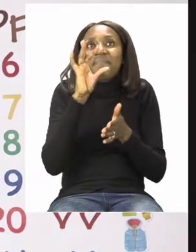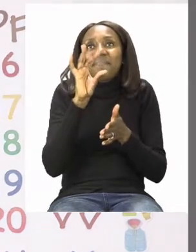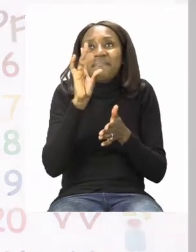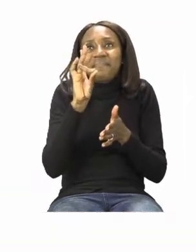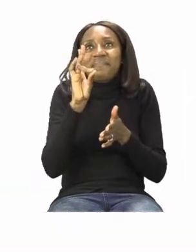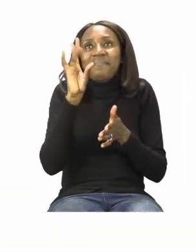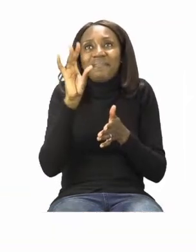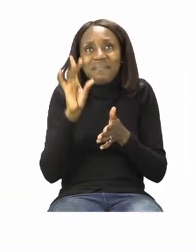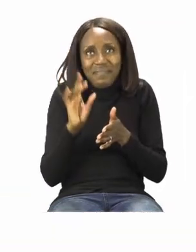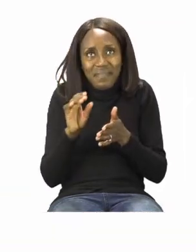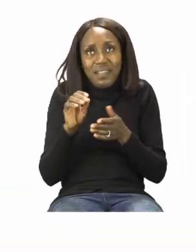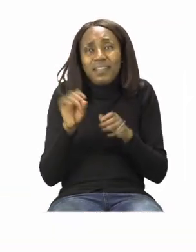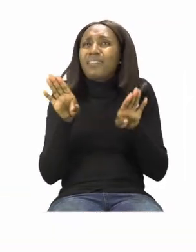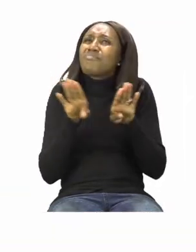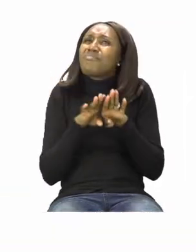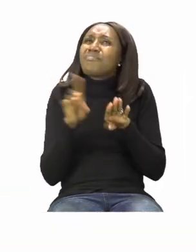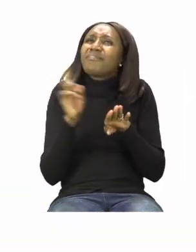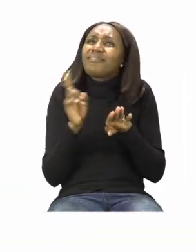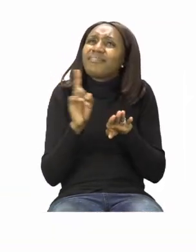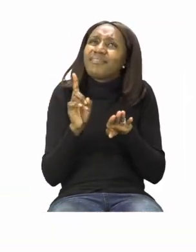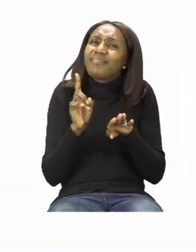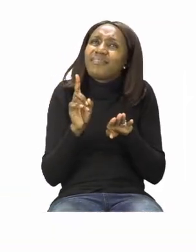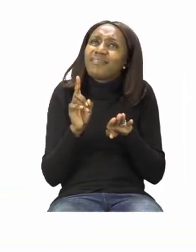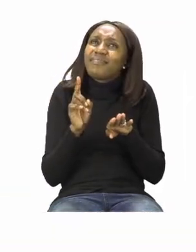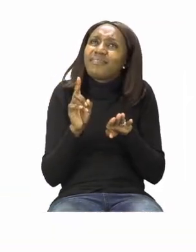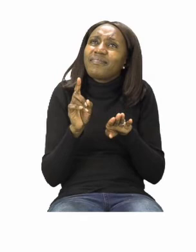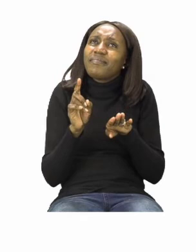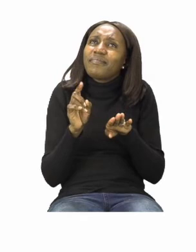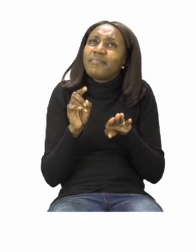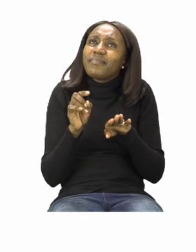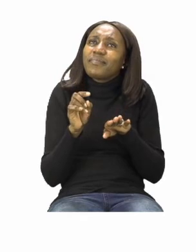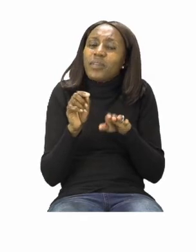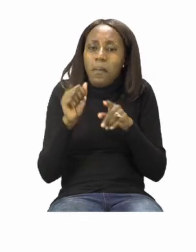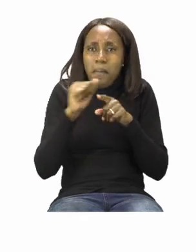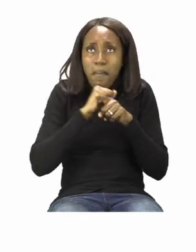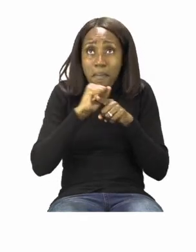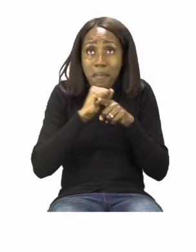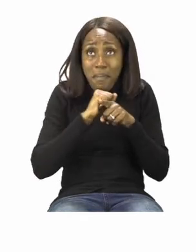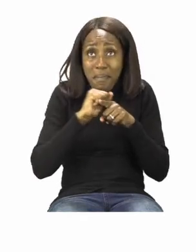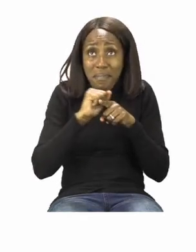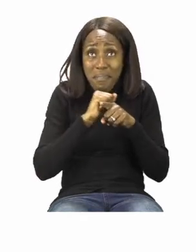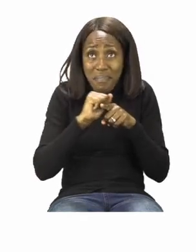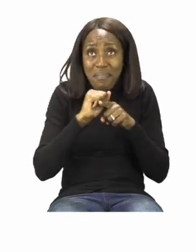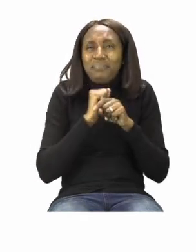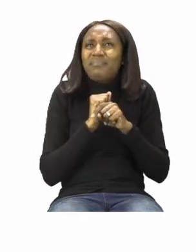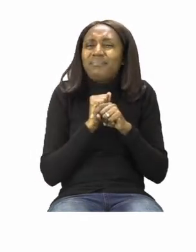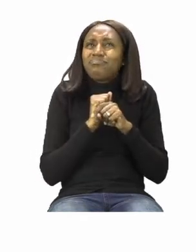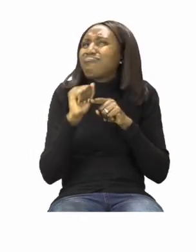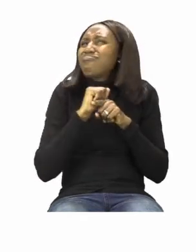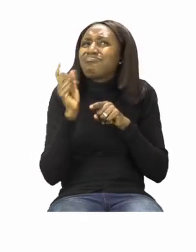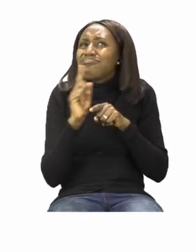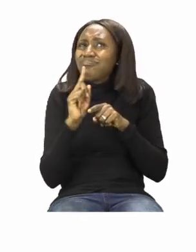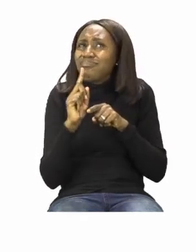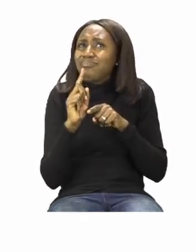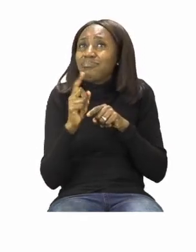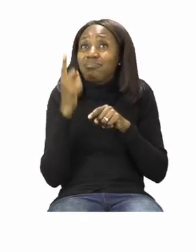7. On page 7, we are going to be doing tracing. And not just any tracing, boys and girls.